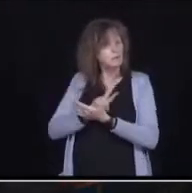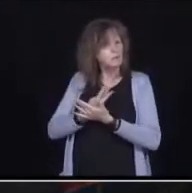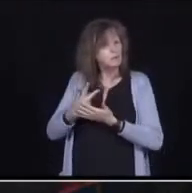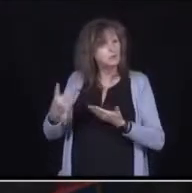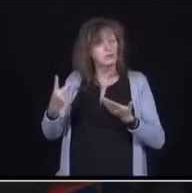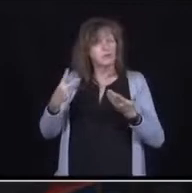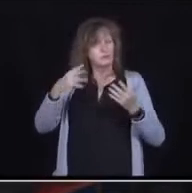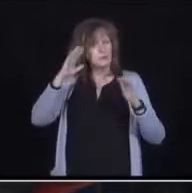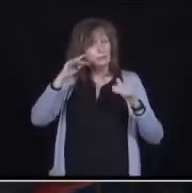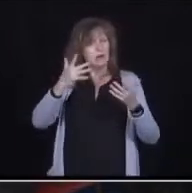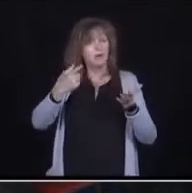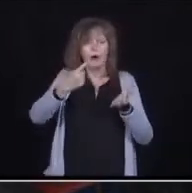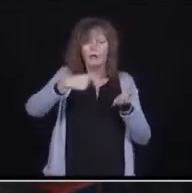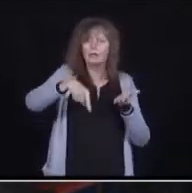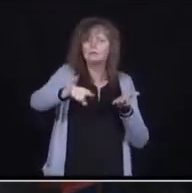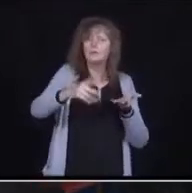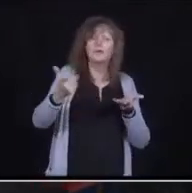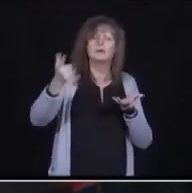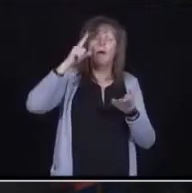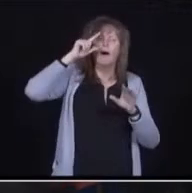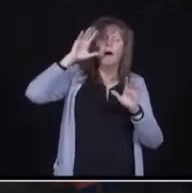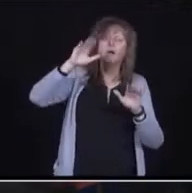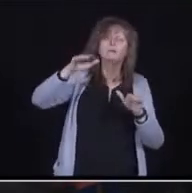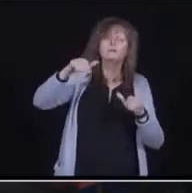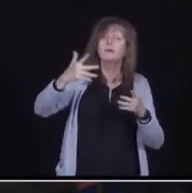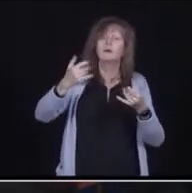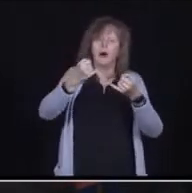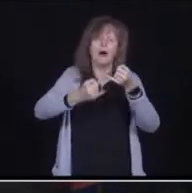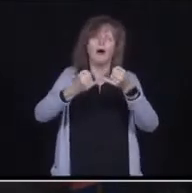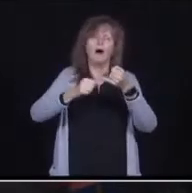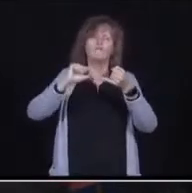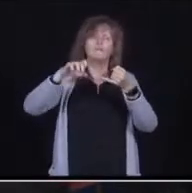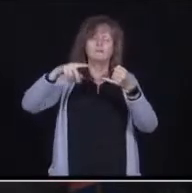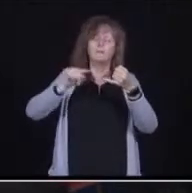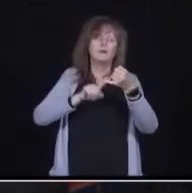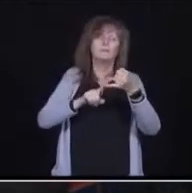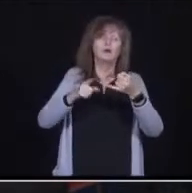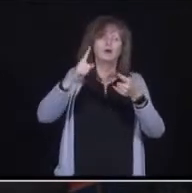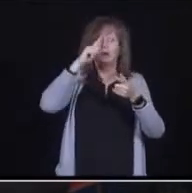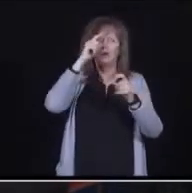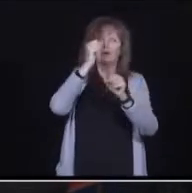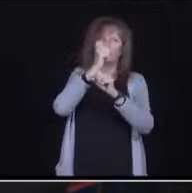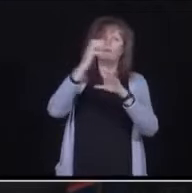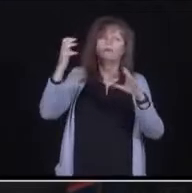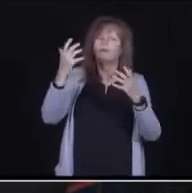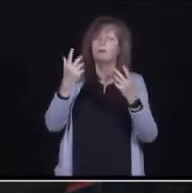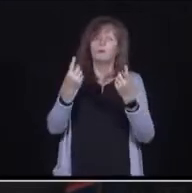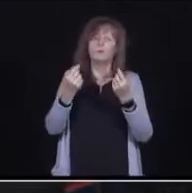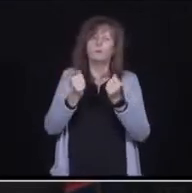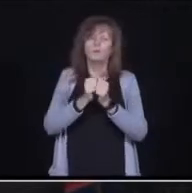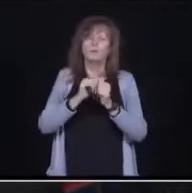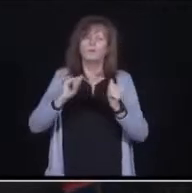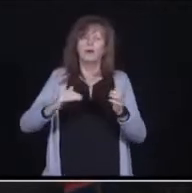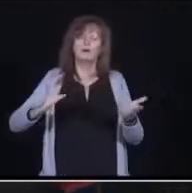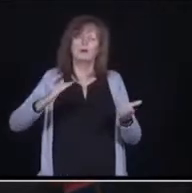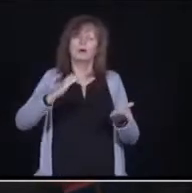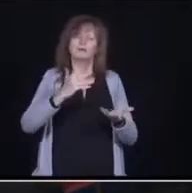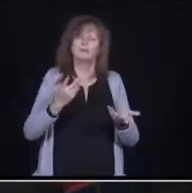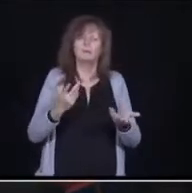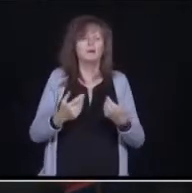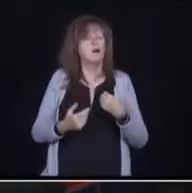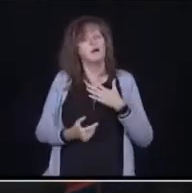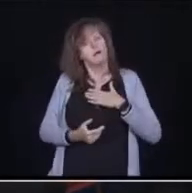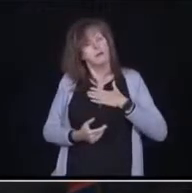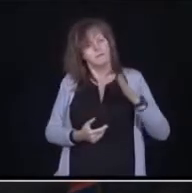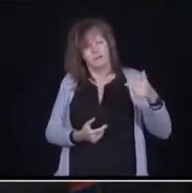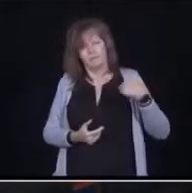now, later on in September? What do the models say the cases are going to be? So what I'll do is I'll pass it to the minister, and the minister can